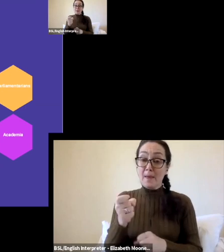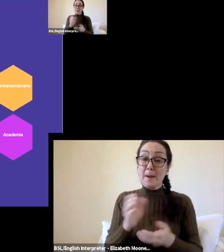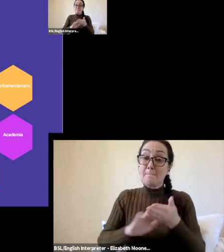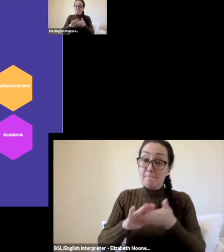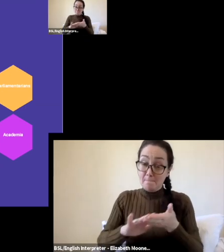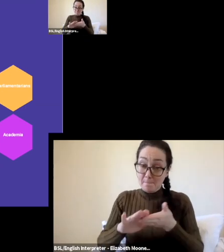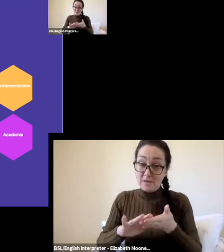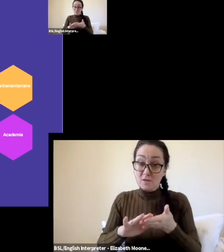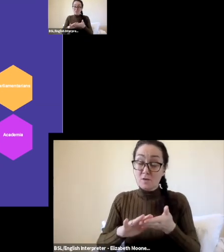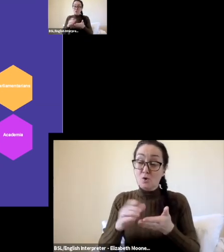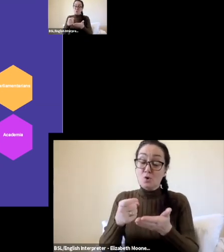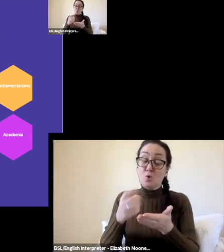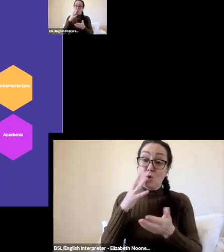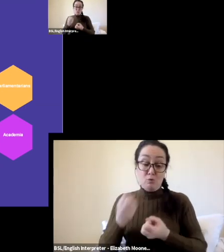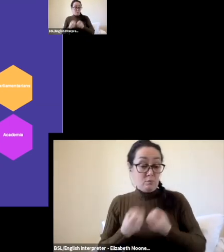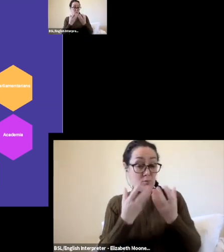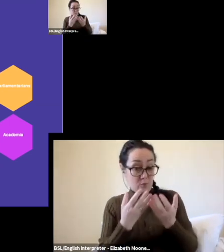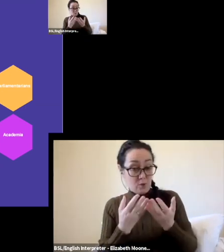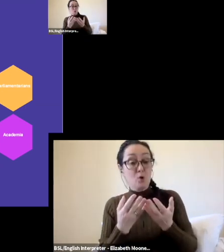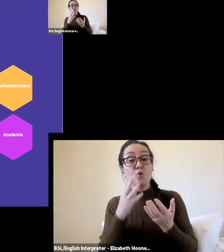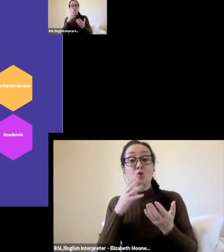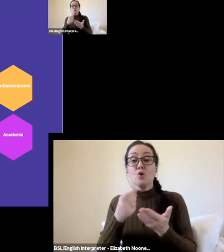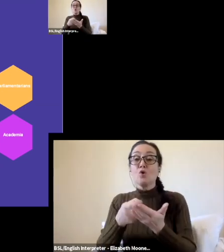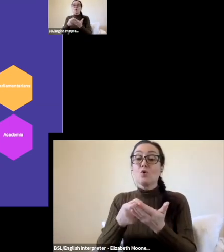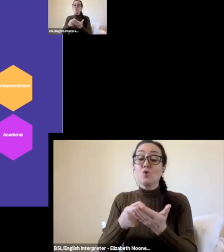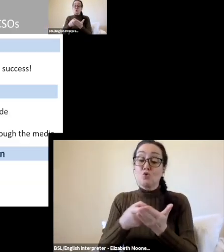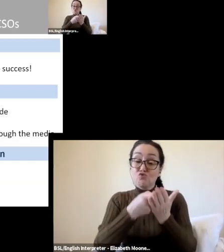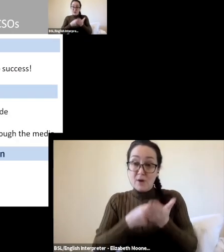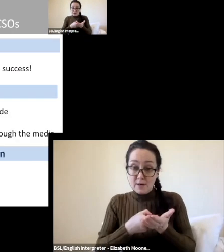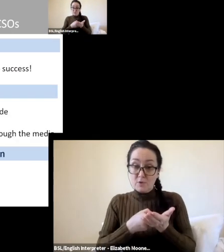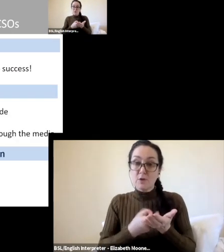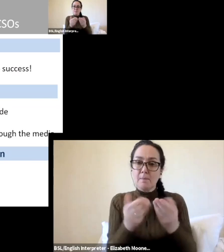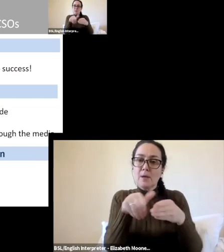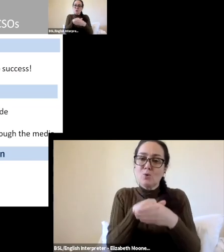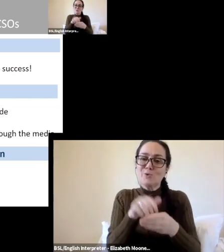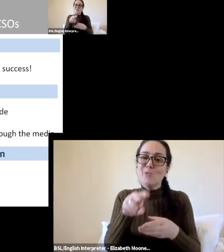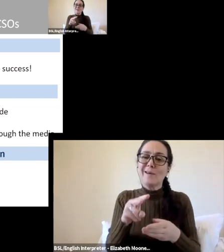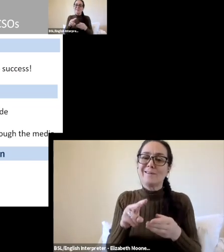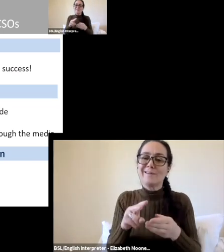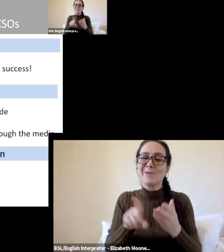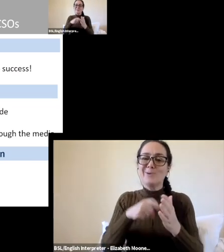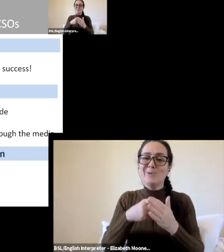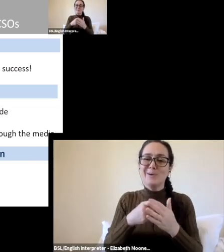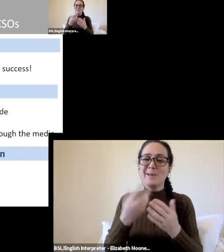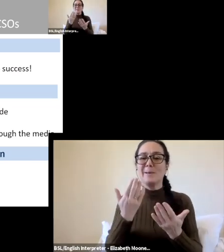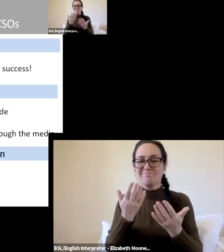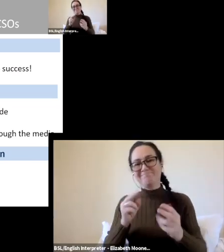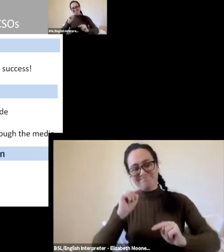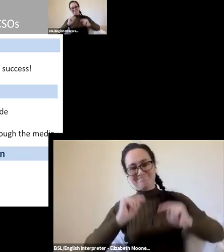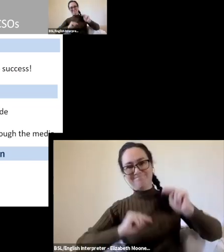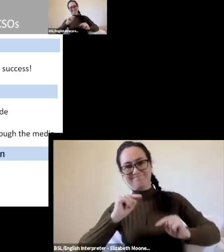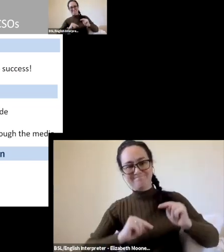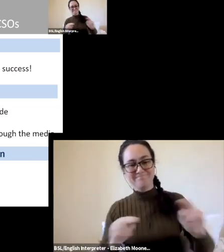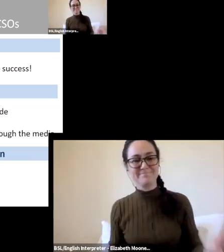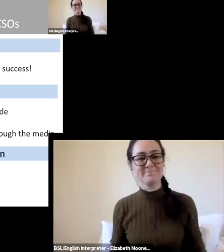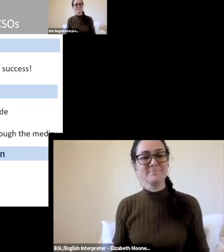made are then transferred here during the review of your country. So that's why, especially